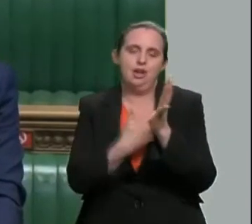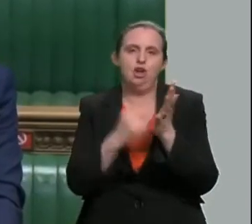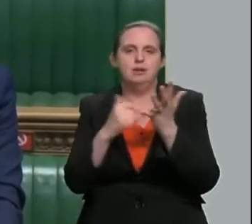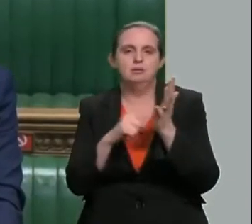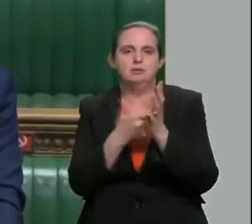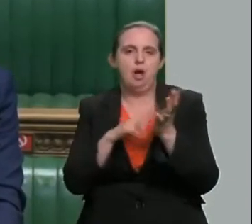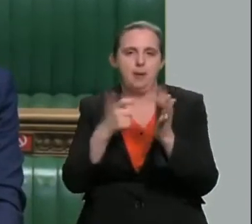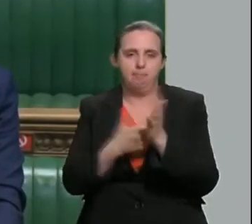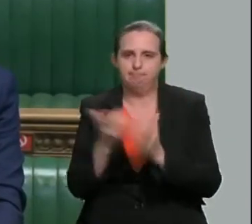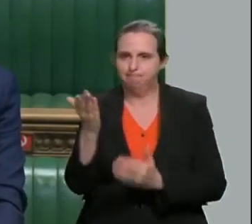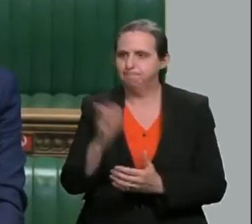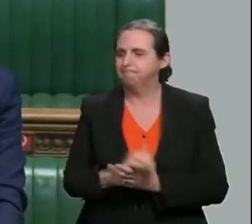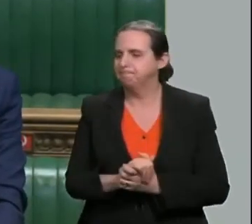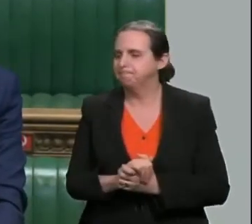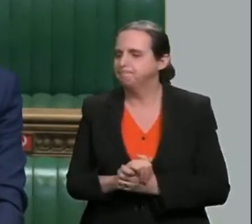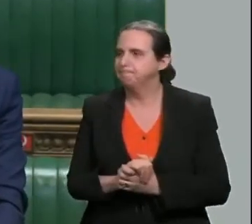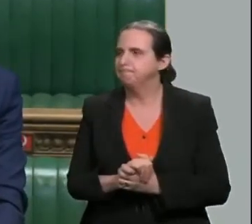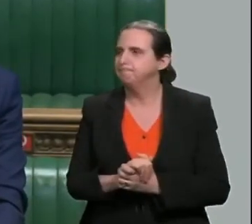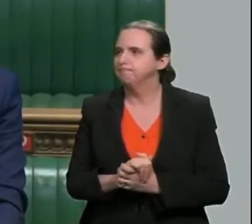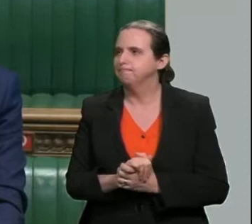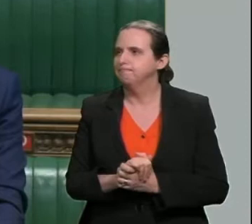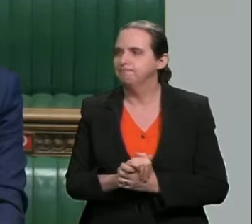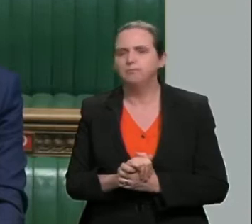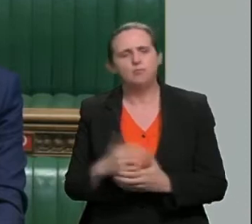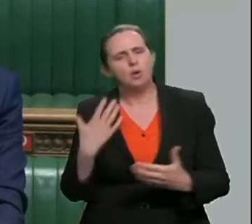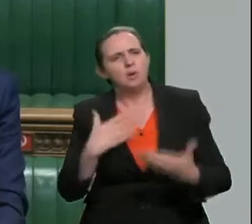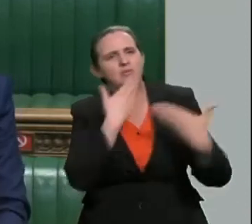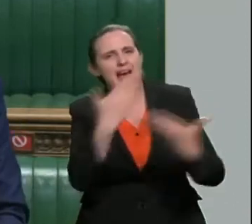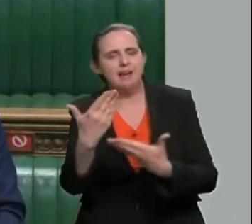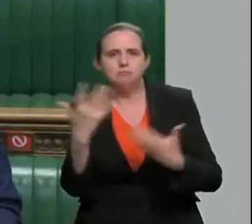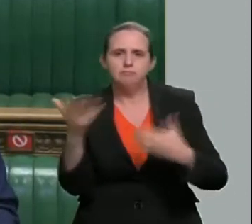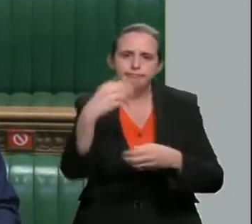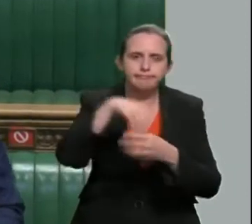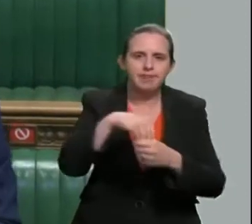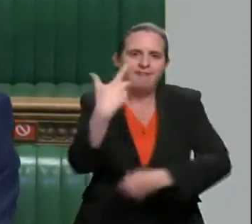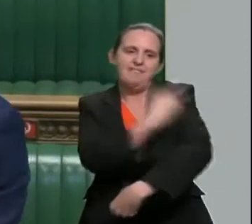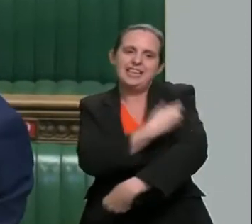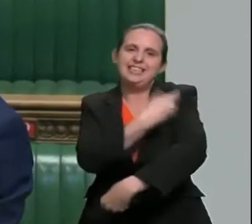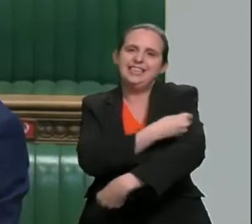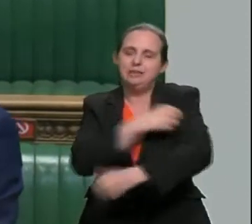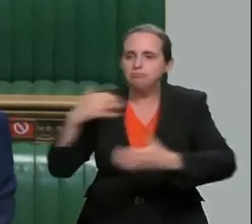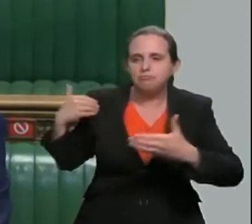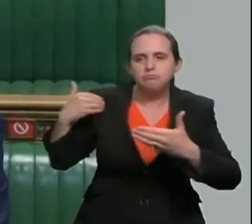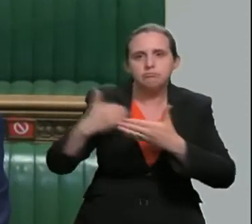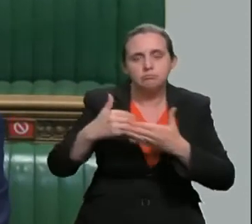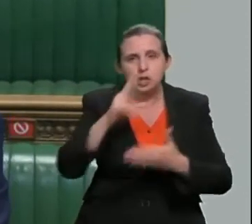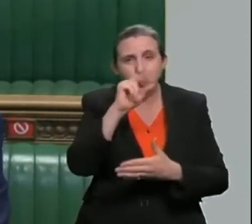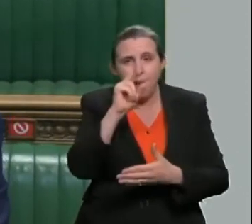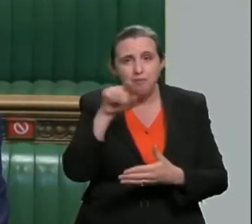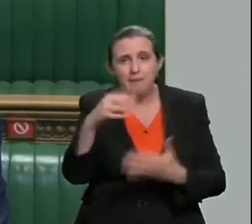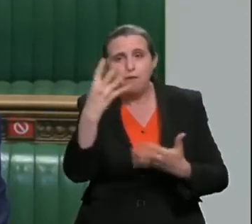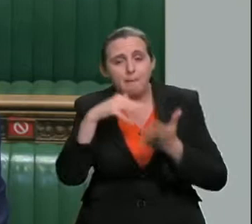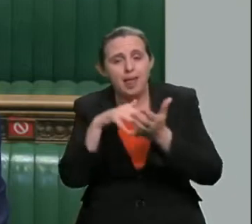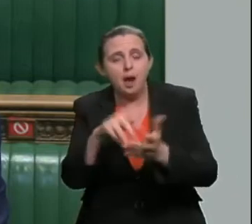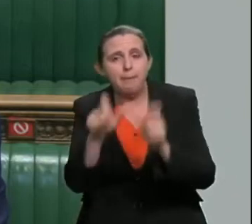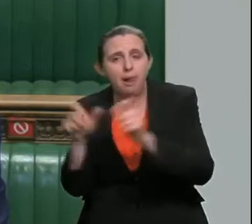vaccine rollout? We've now vaccinated, I think, 12.6 million people. We're on course to vaccinate the first 4 priority groups by the end of